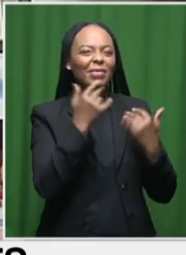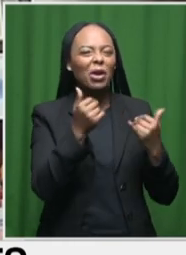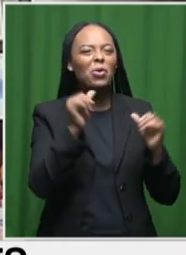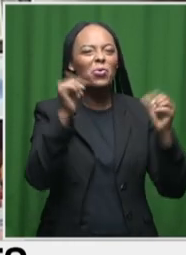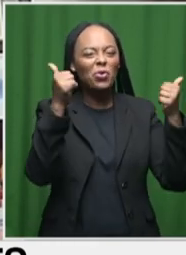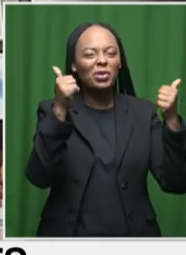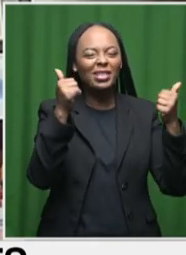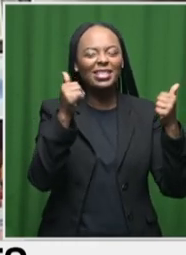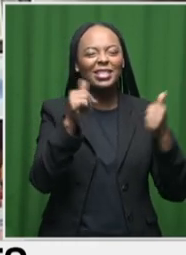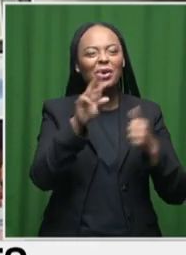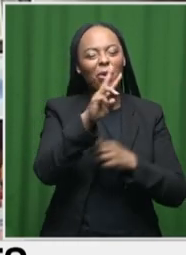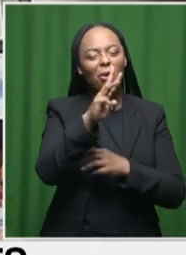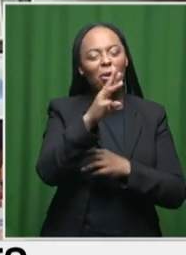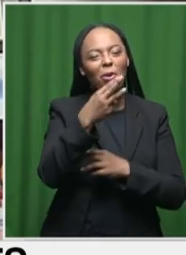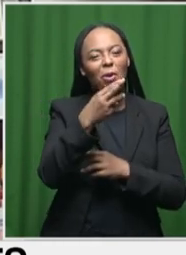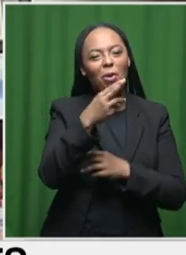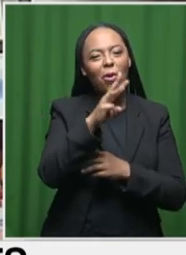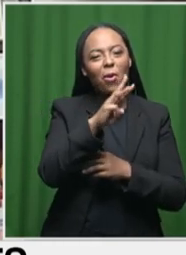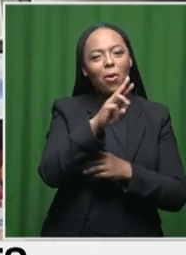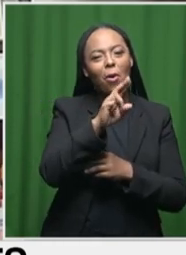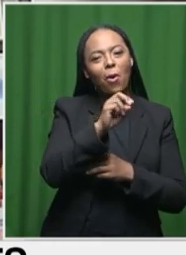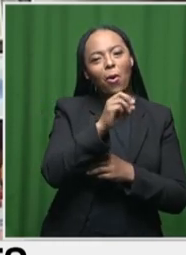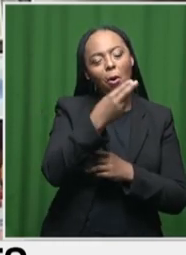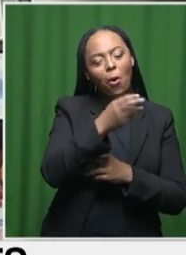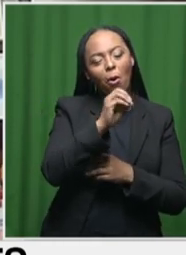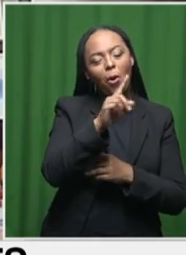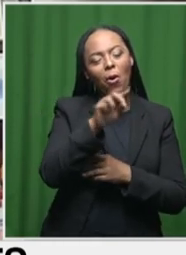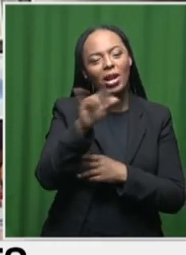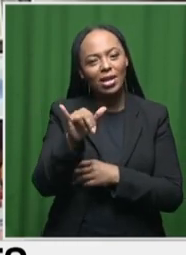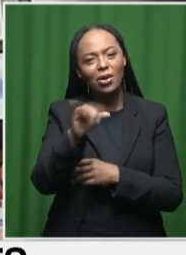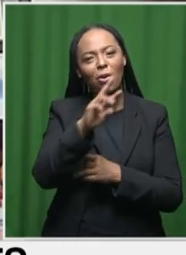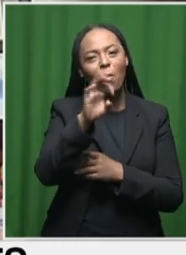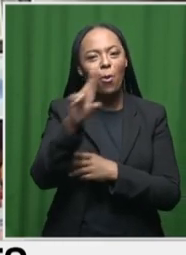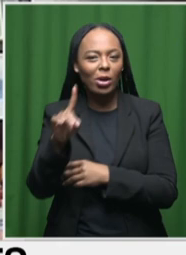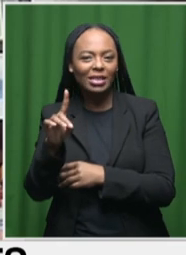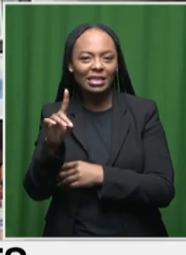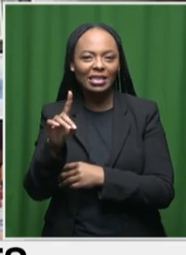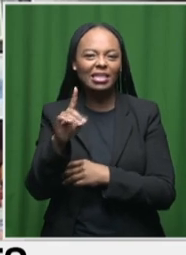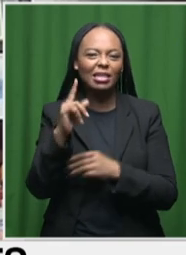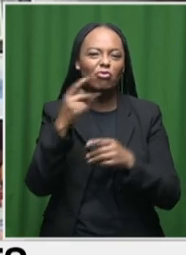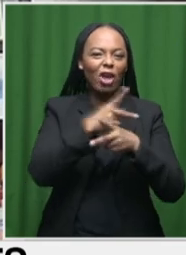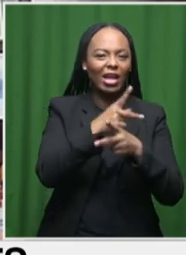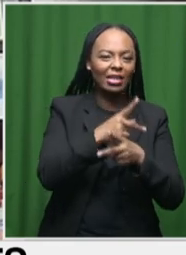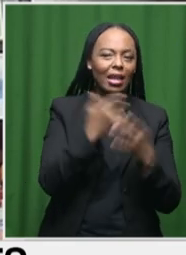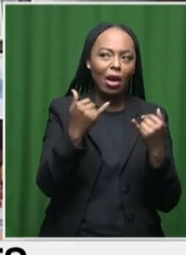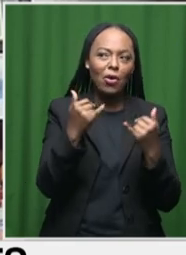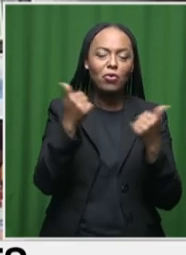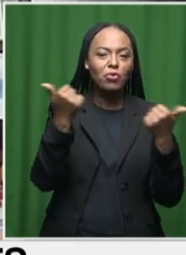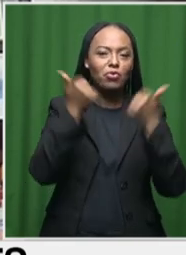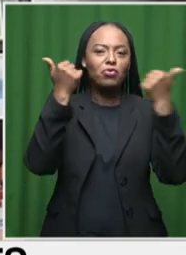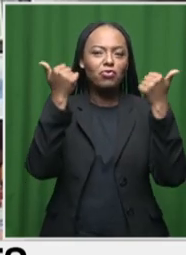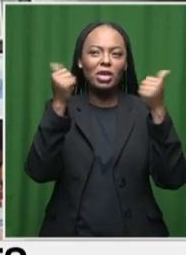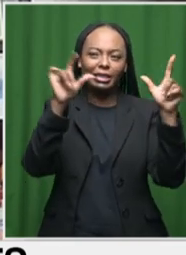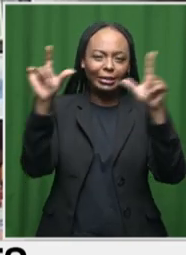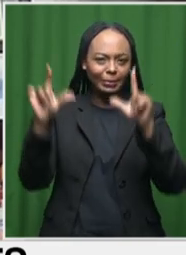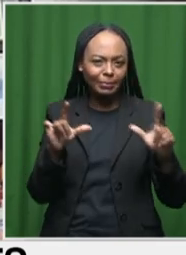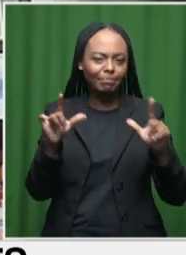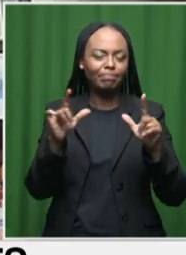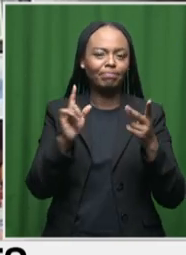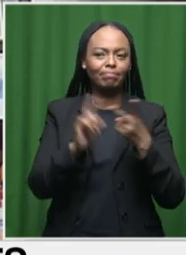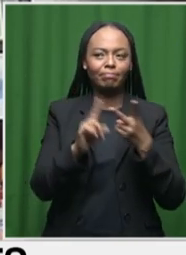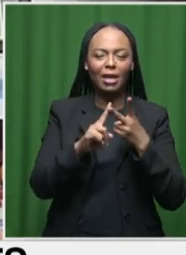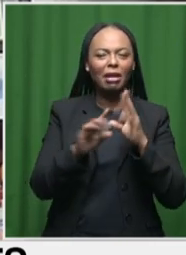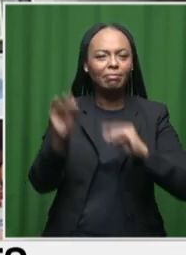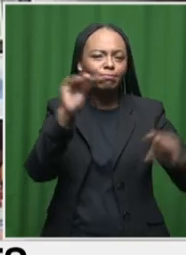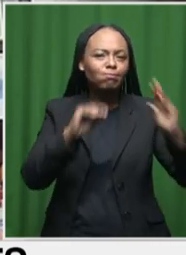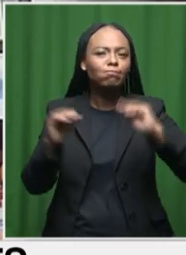you'll know what the Democratic Alliance is capable of. It's going to be fantastic imagery. It's going to talk about the